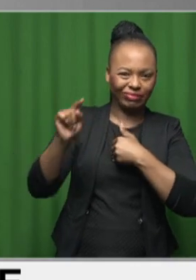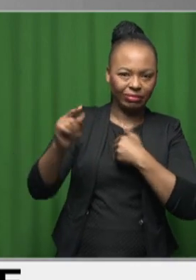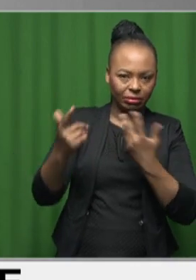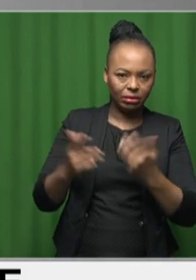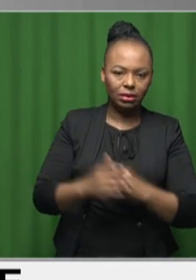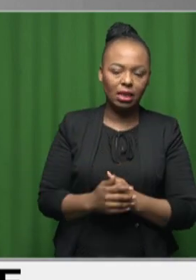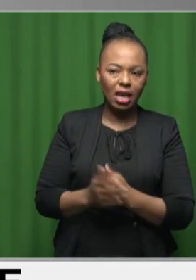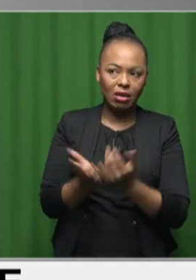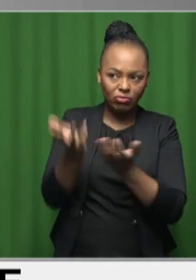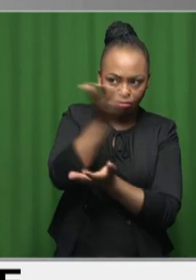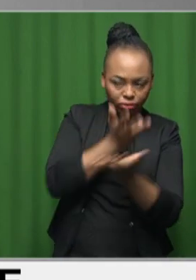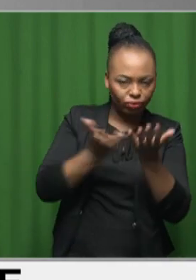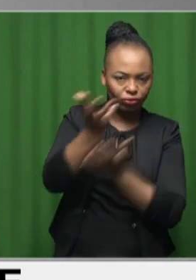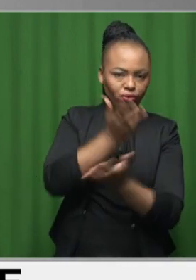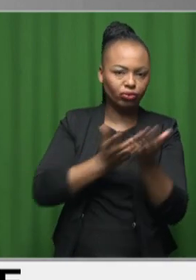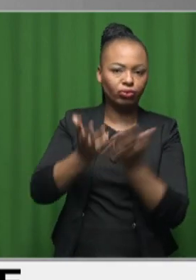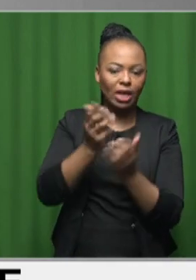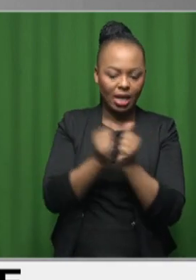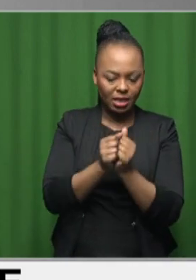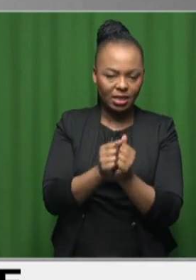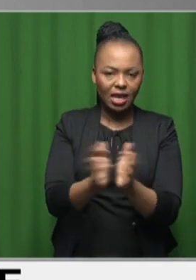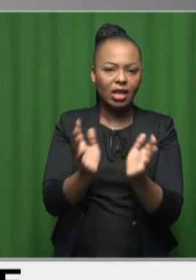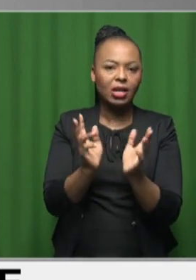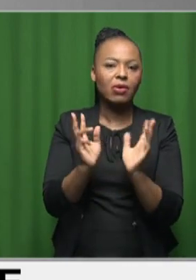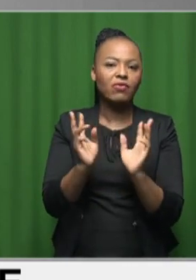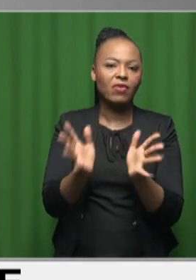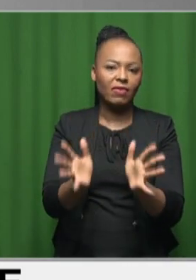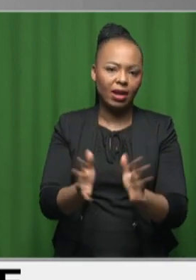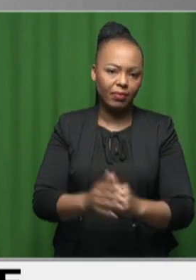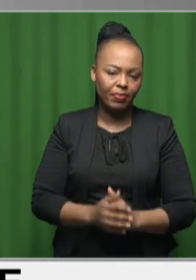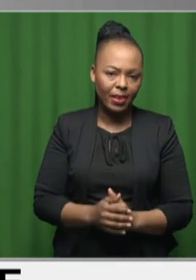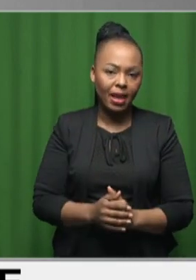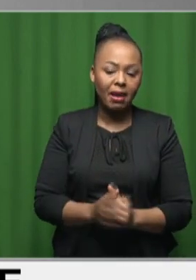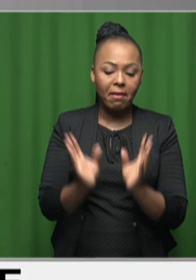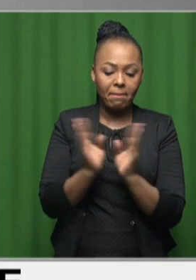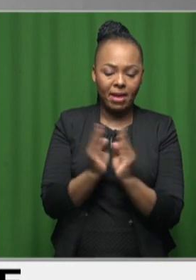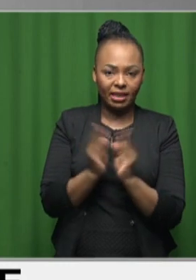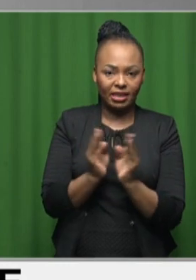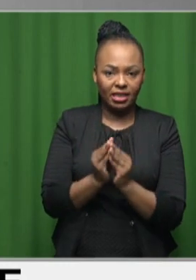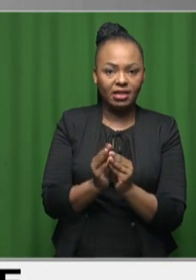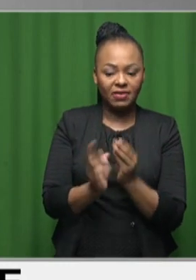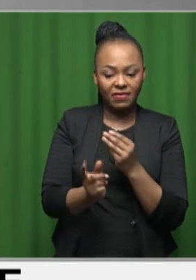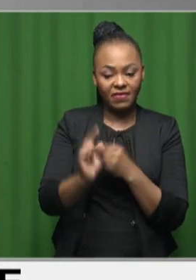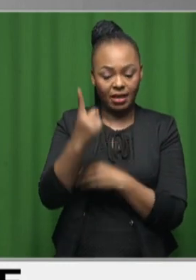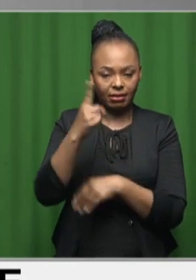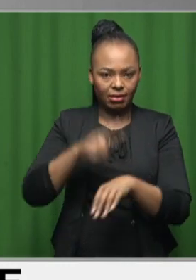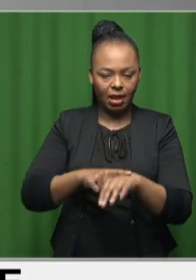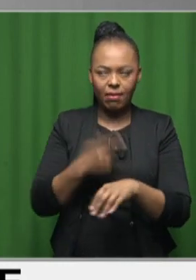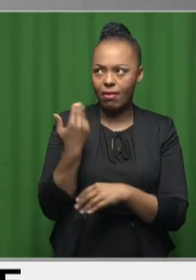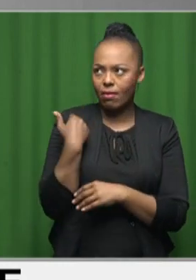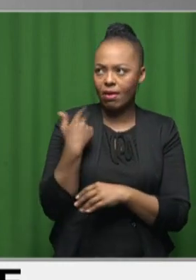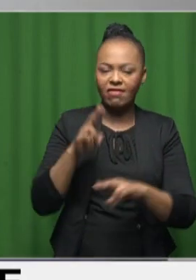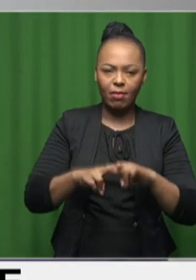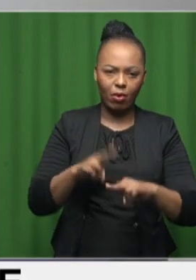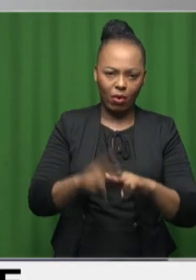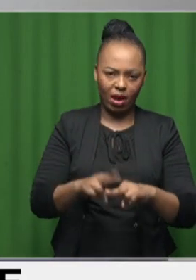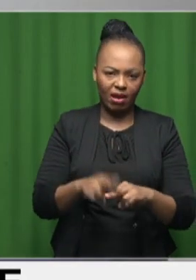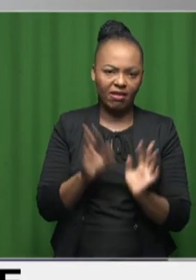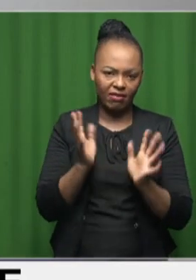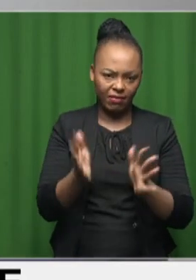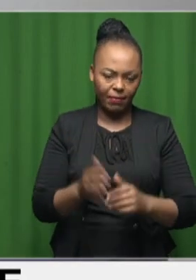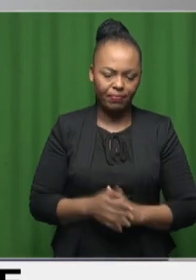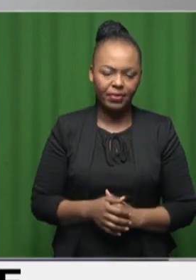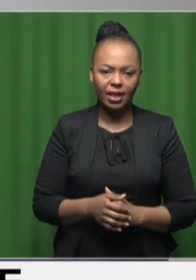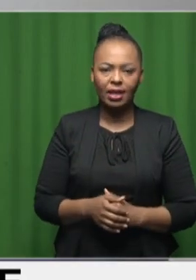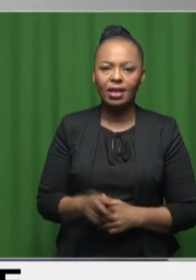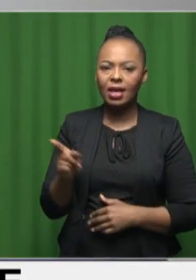already happening in agriculture, with the first meeting that we have had this year in February. Okay. I mean, the Red